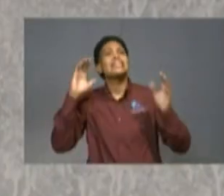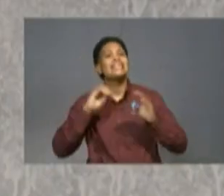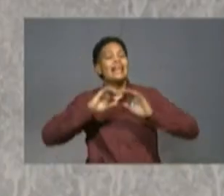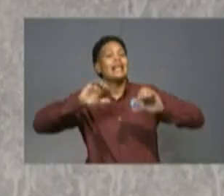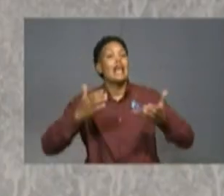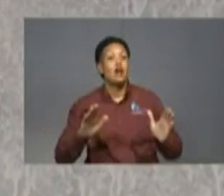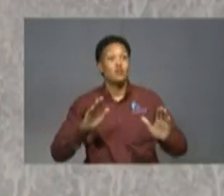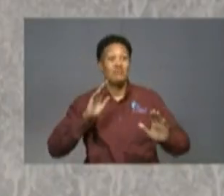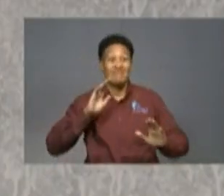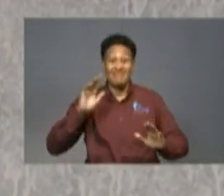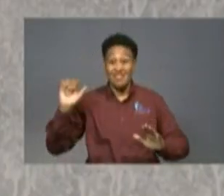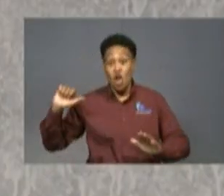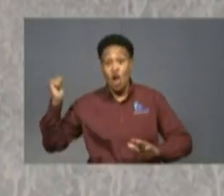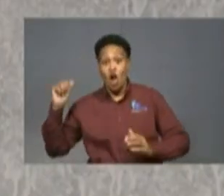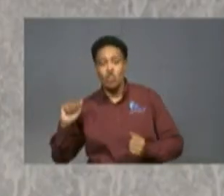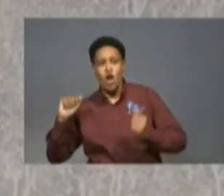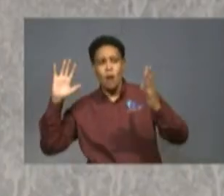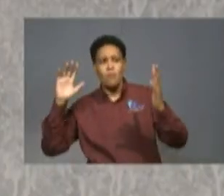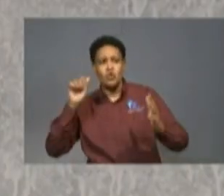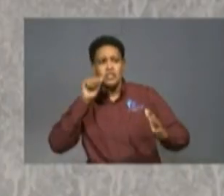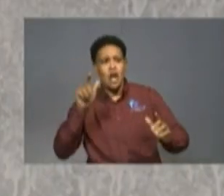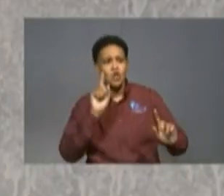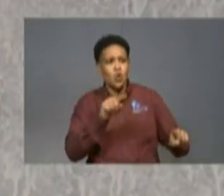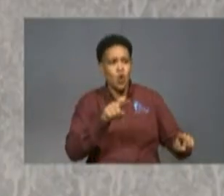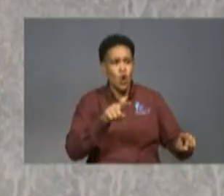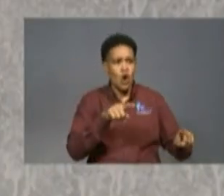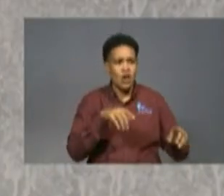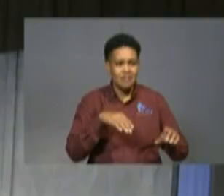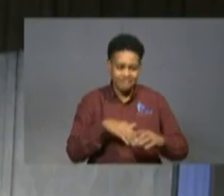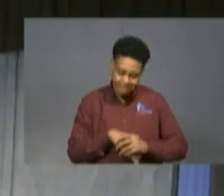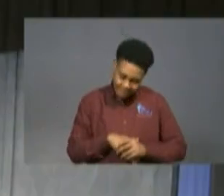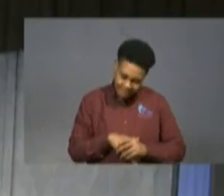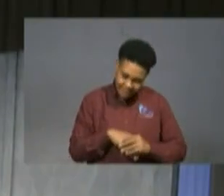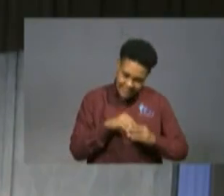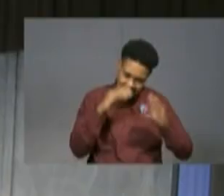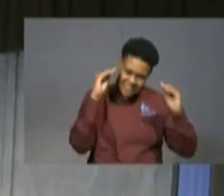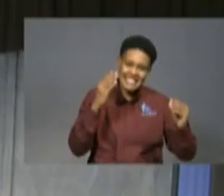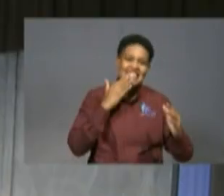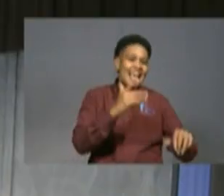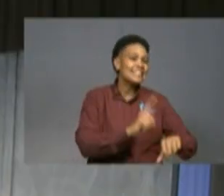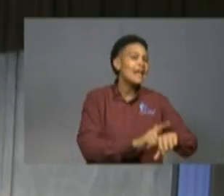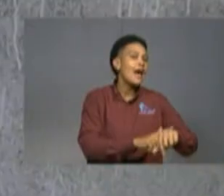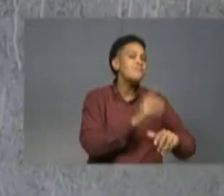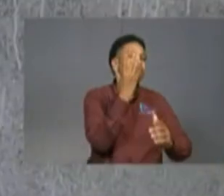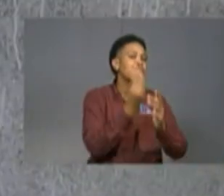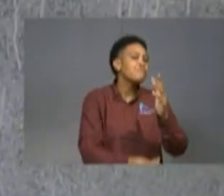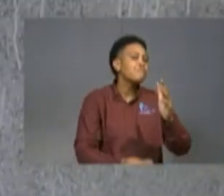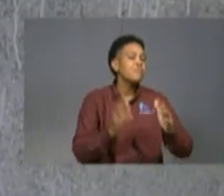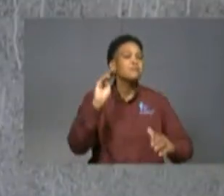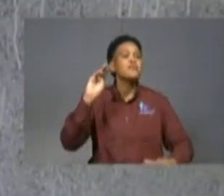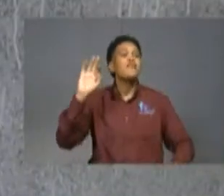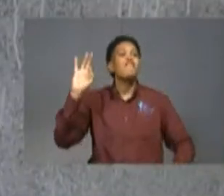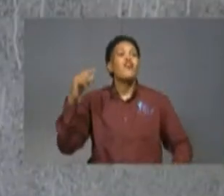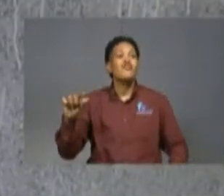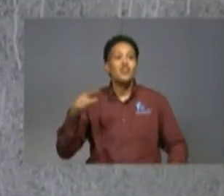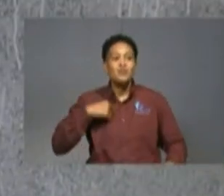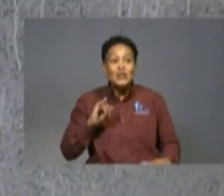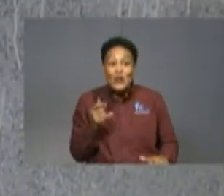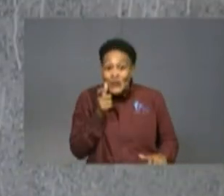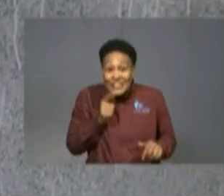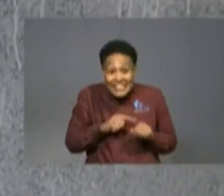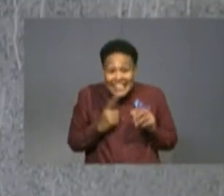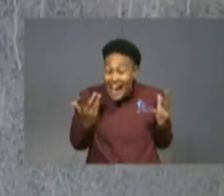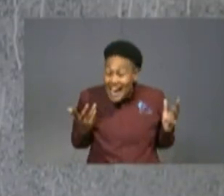to the other approach, which are telling people not to go into teaching. Thank you so much, Mr. Green. We're just getting